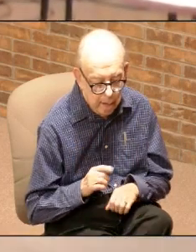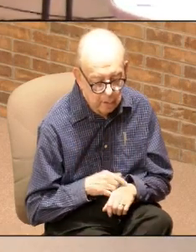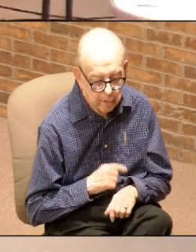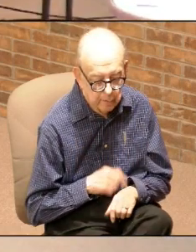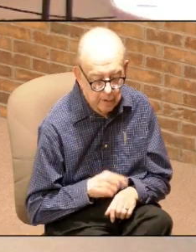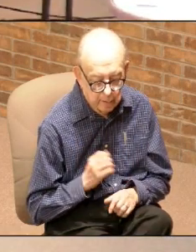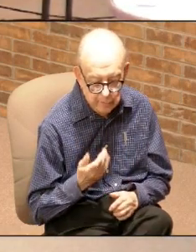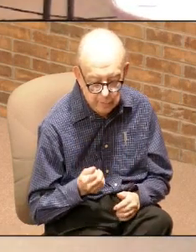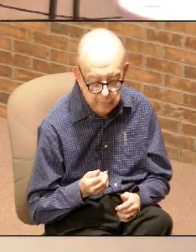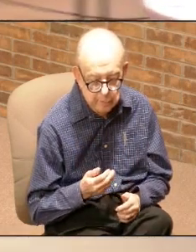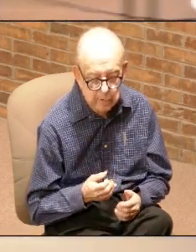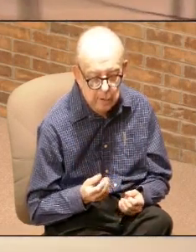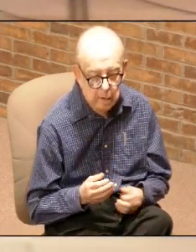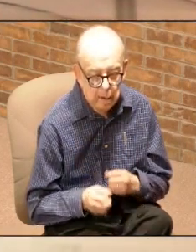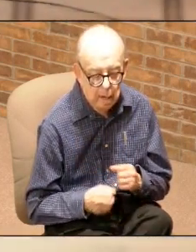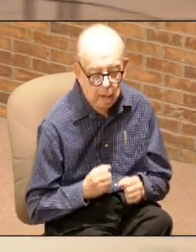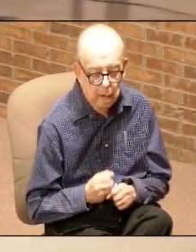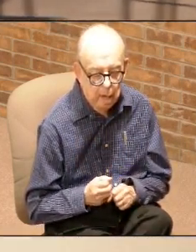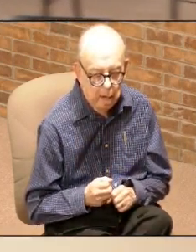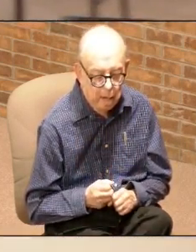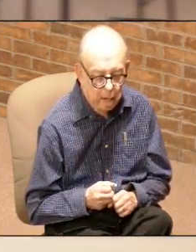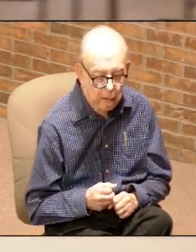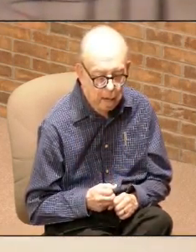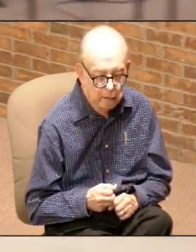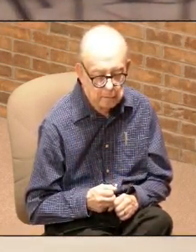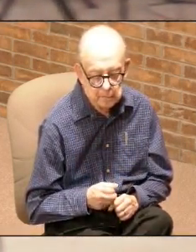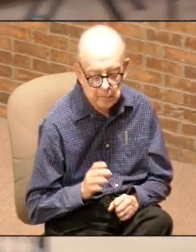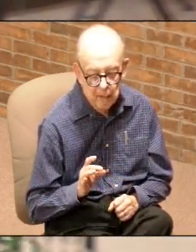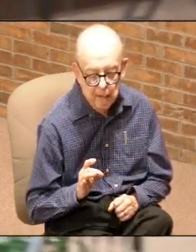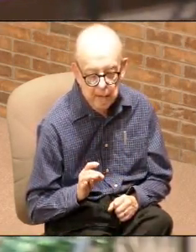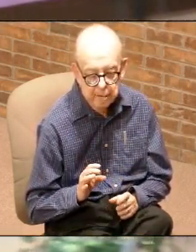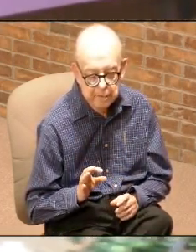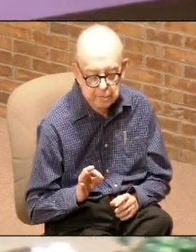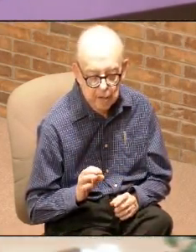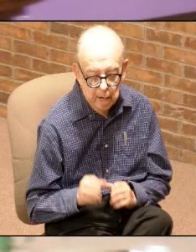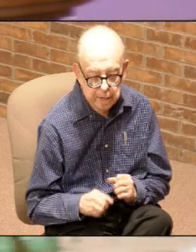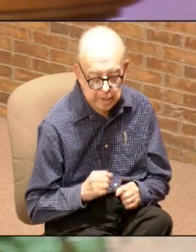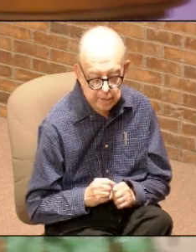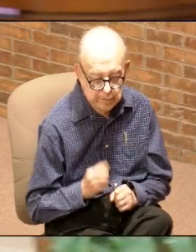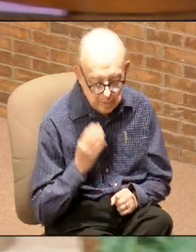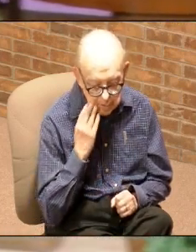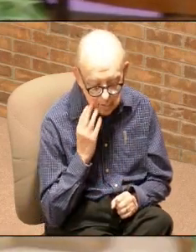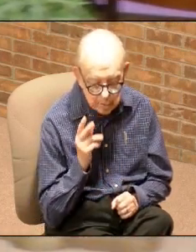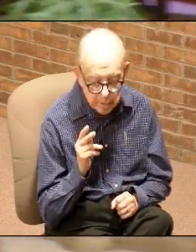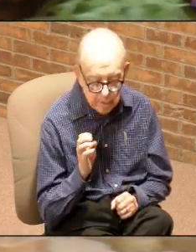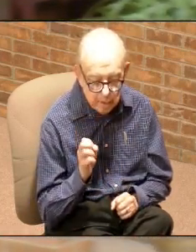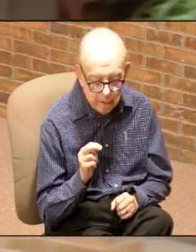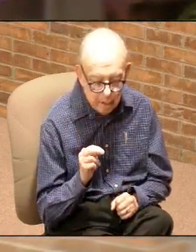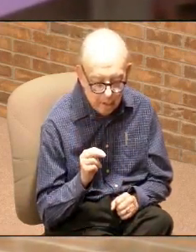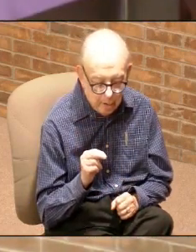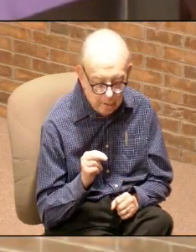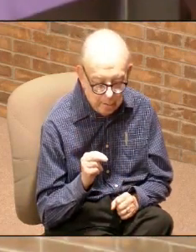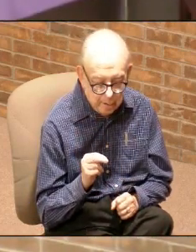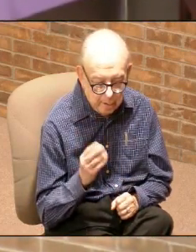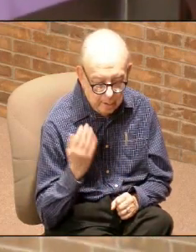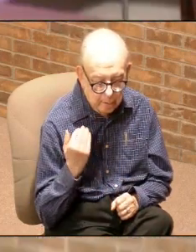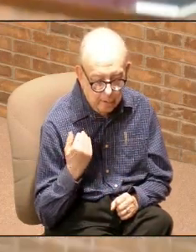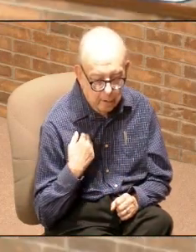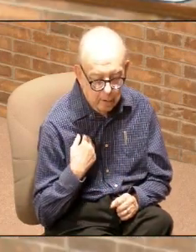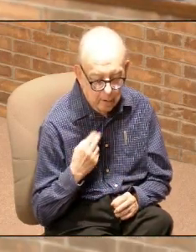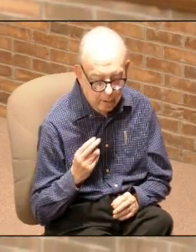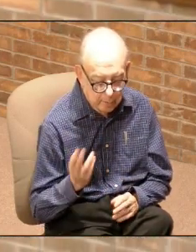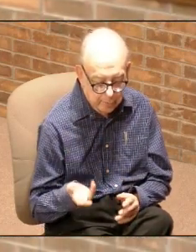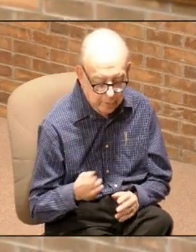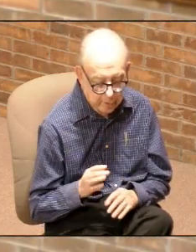9, 10, how many? About 8, 9 years, okay? So 8, 9 years ago, I was here